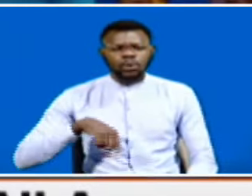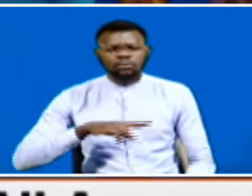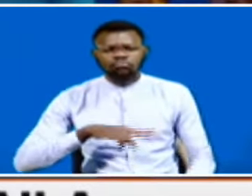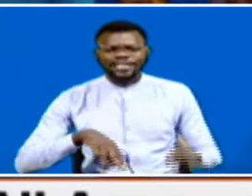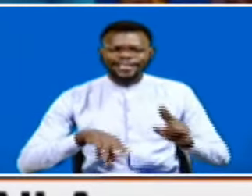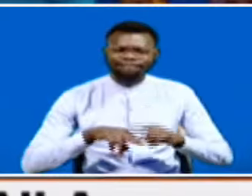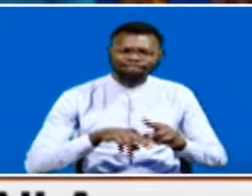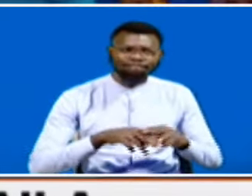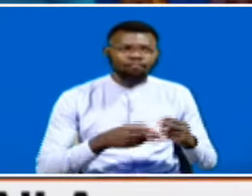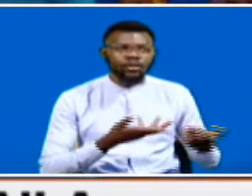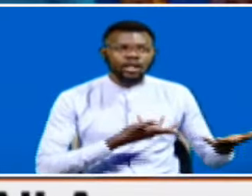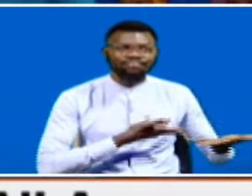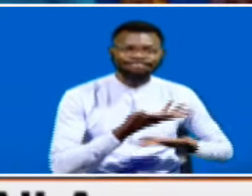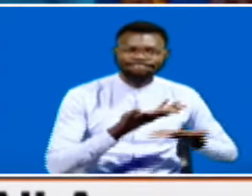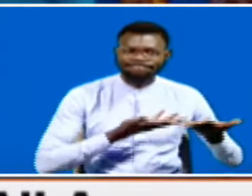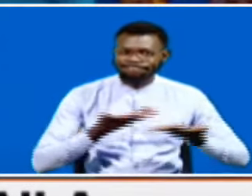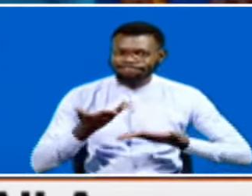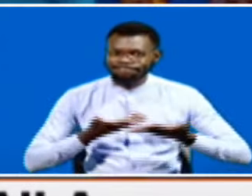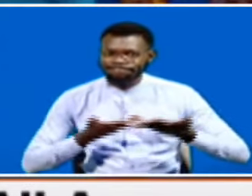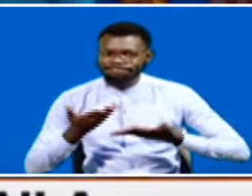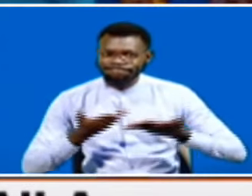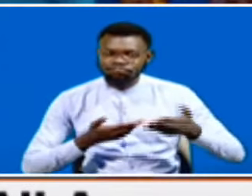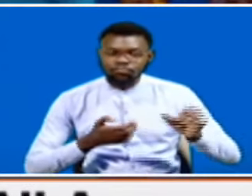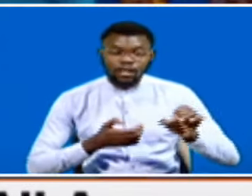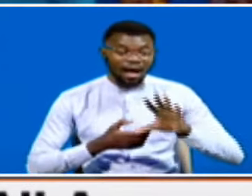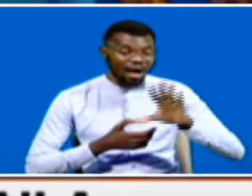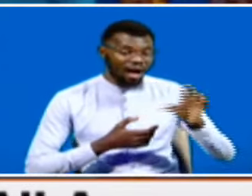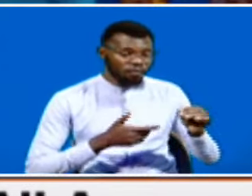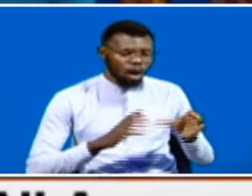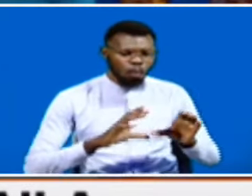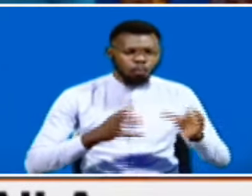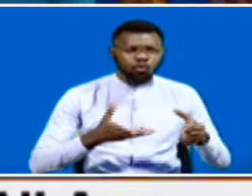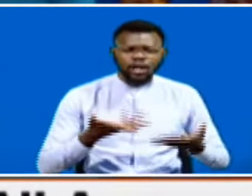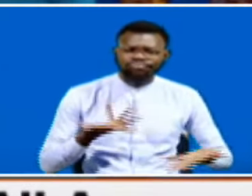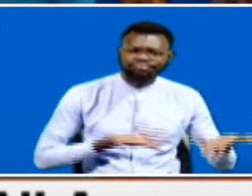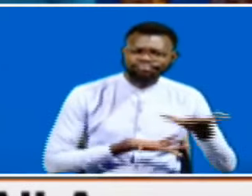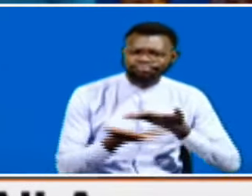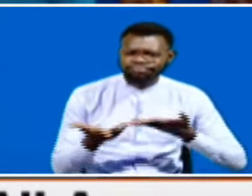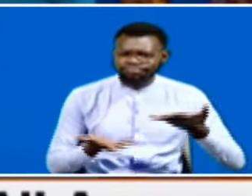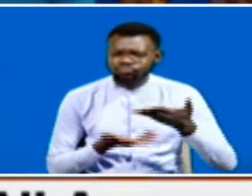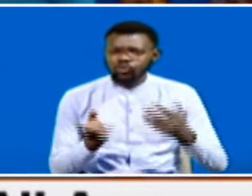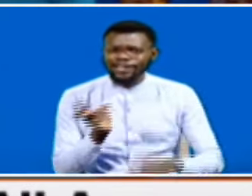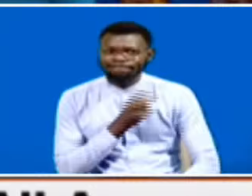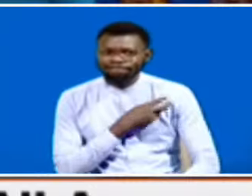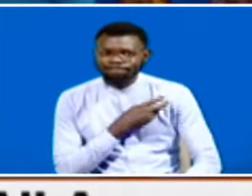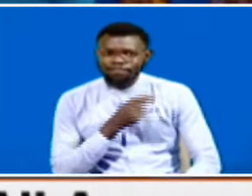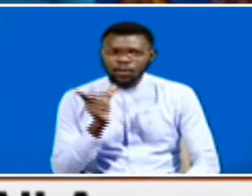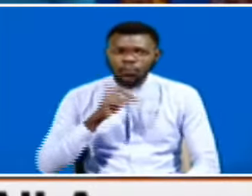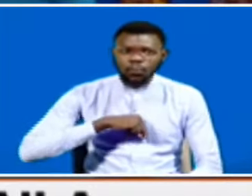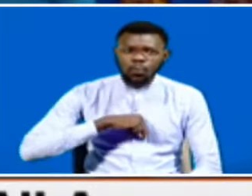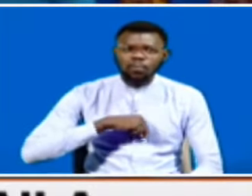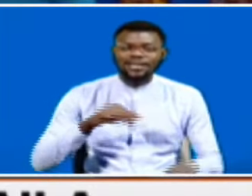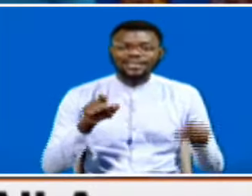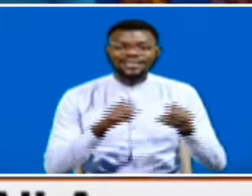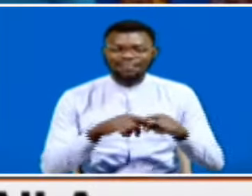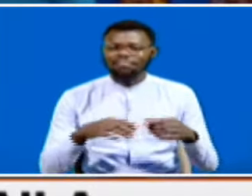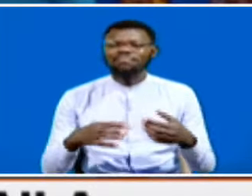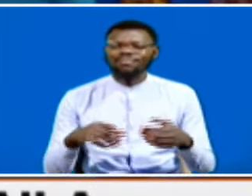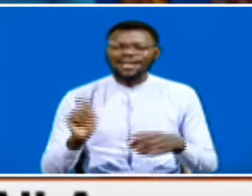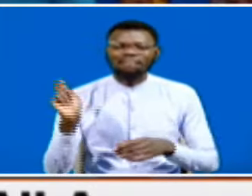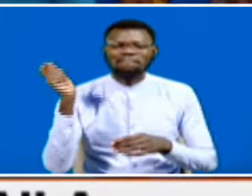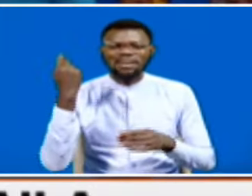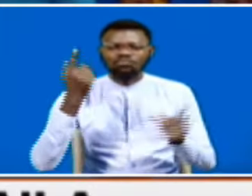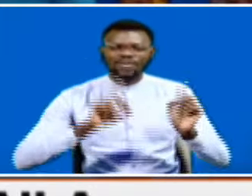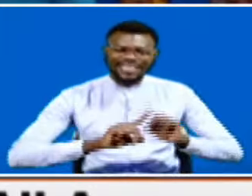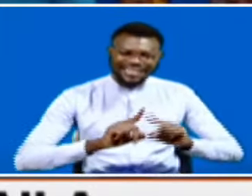the spirit of the East African community. We have consulted as heads of state from the